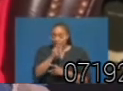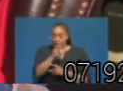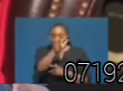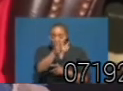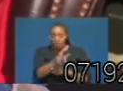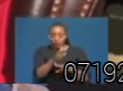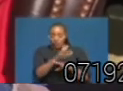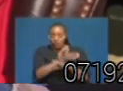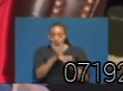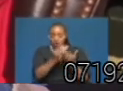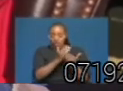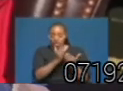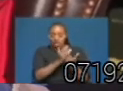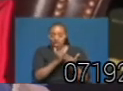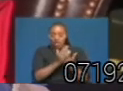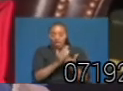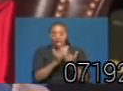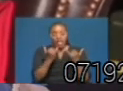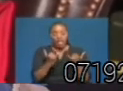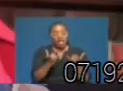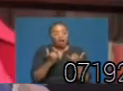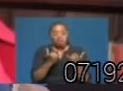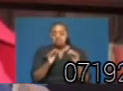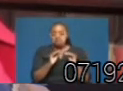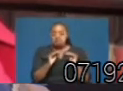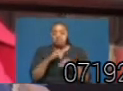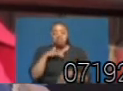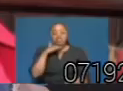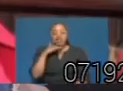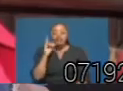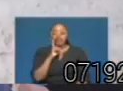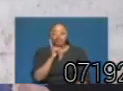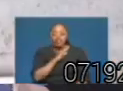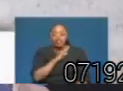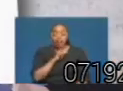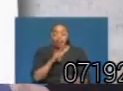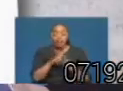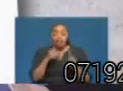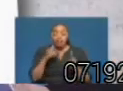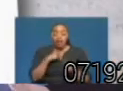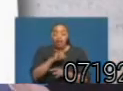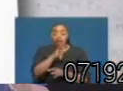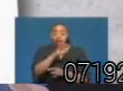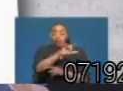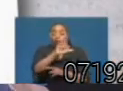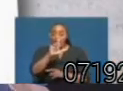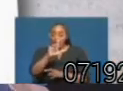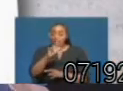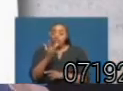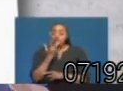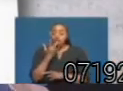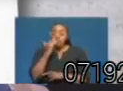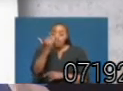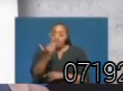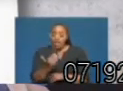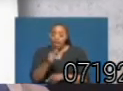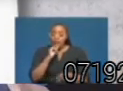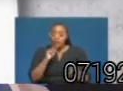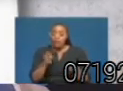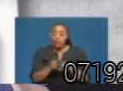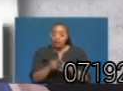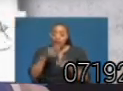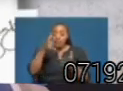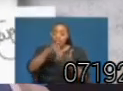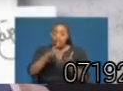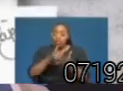cared for them is no longer alive. However, he left a will in favor of his youngest brother, including